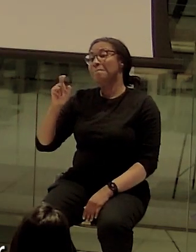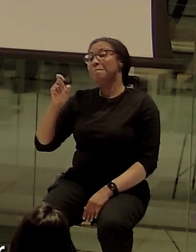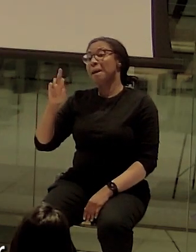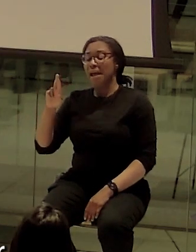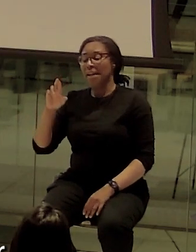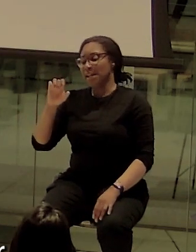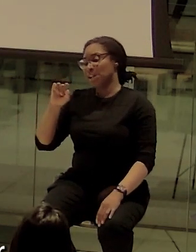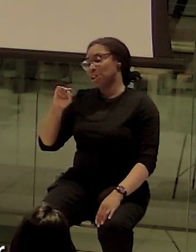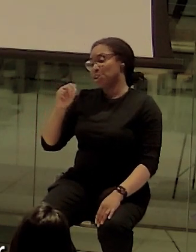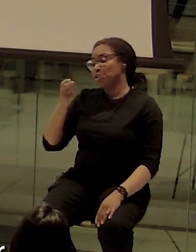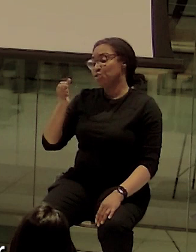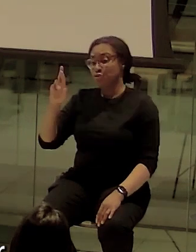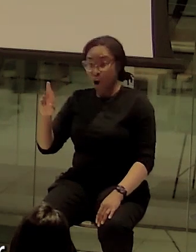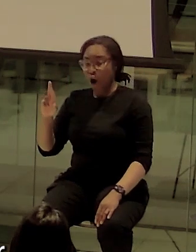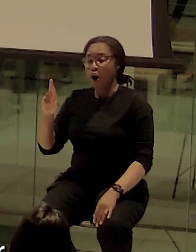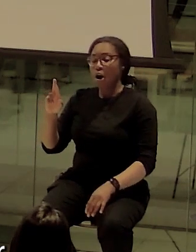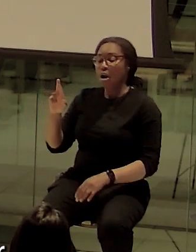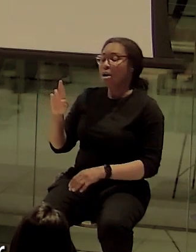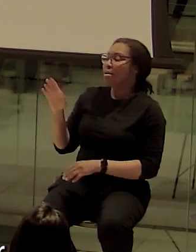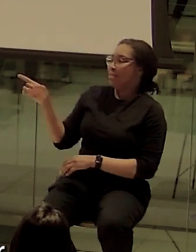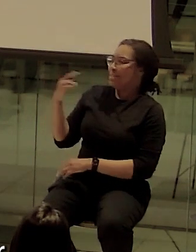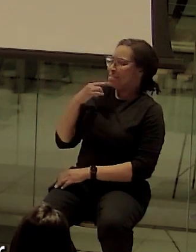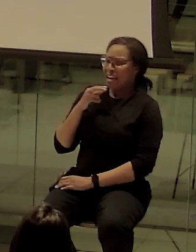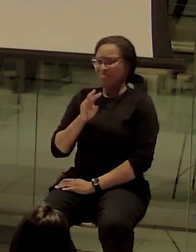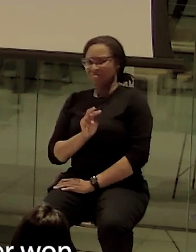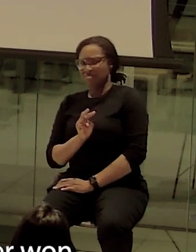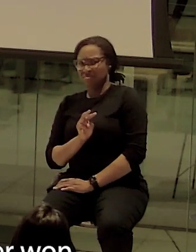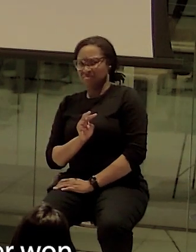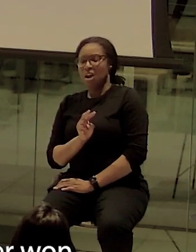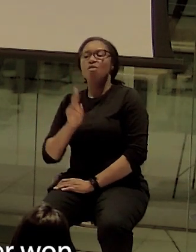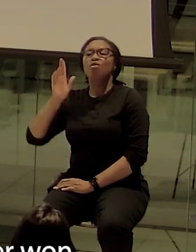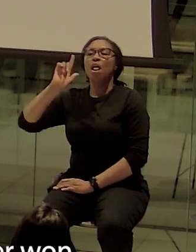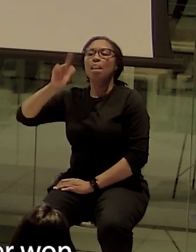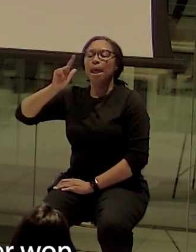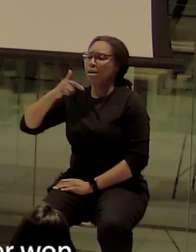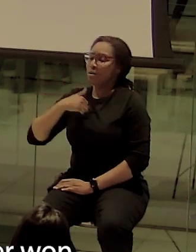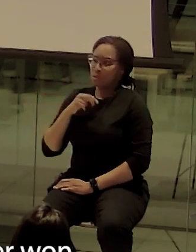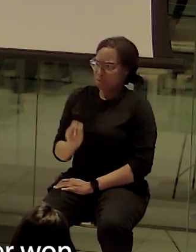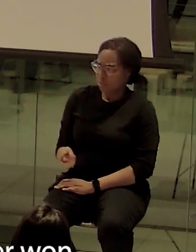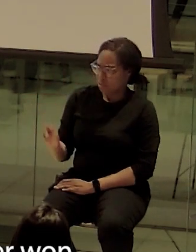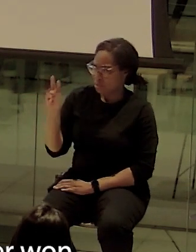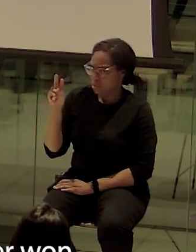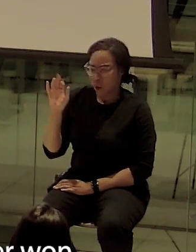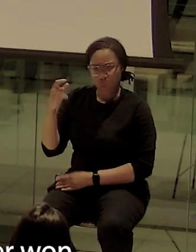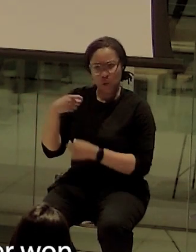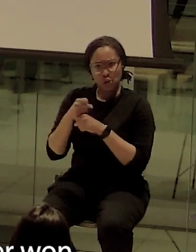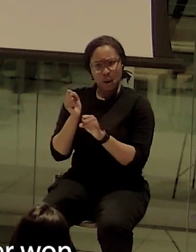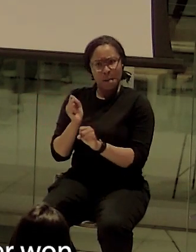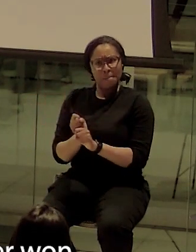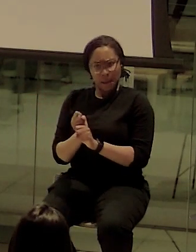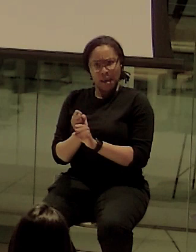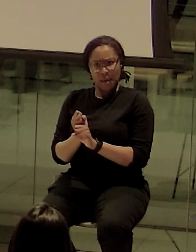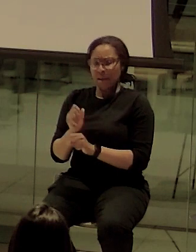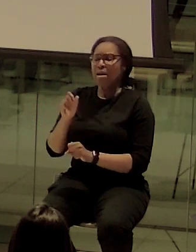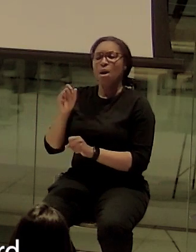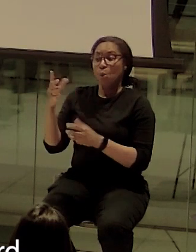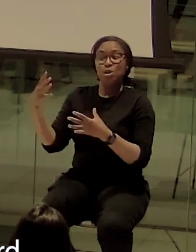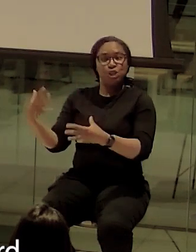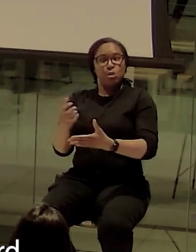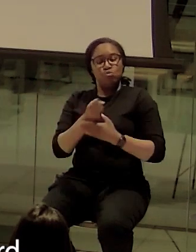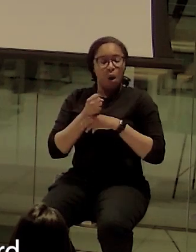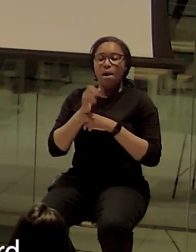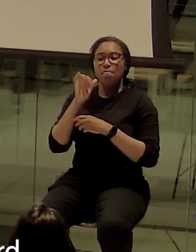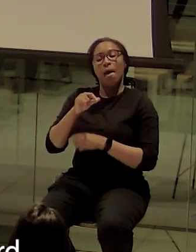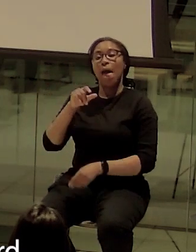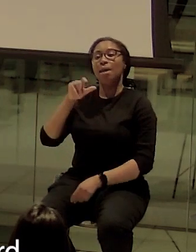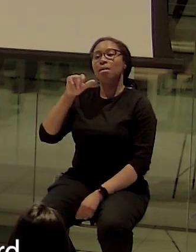African-American artist of a little bit of a later generation, was very upset when Carol Walker won the MacArthur Genius Award. The